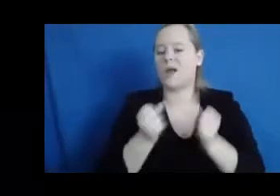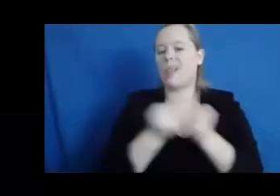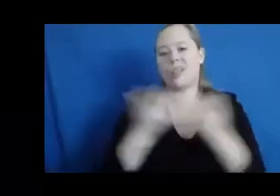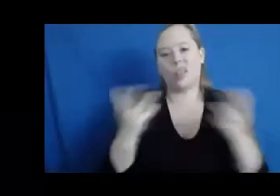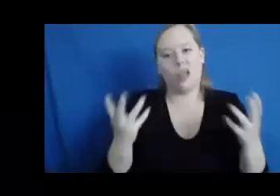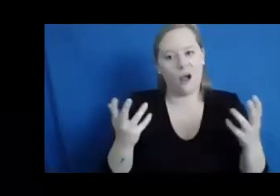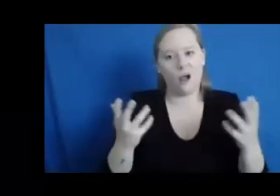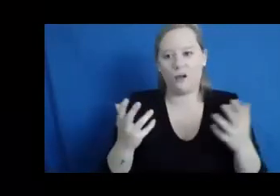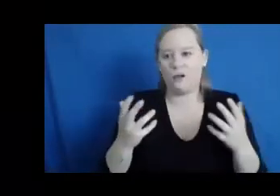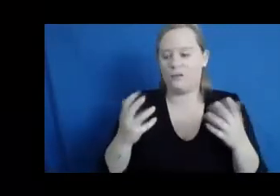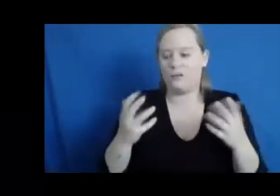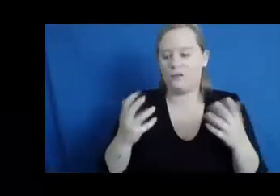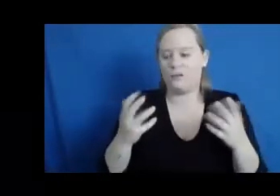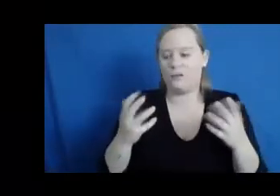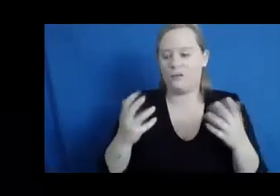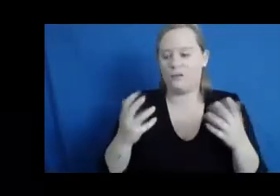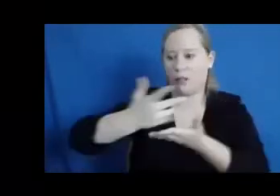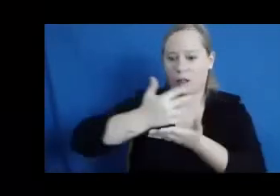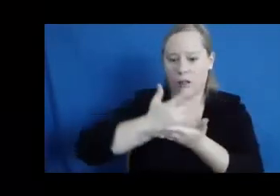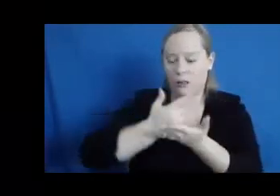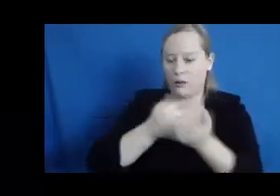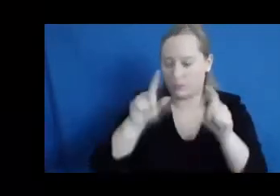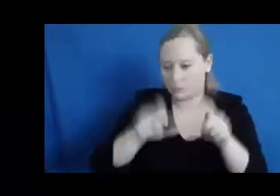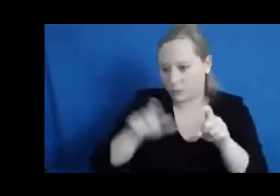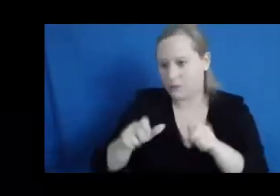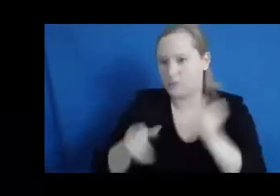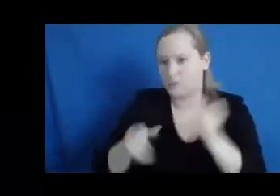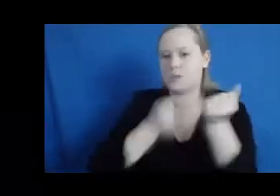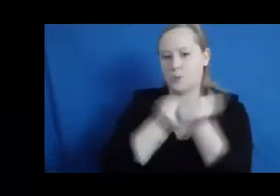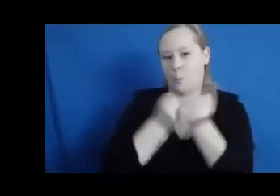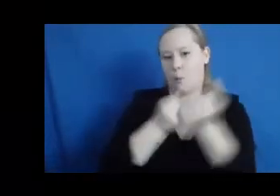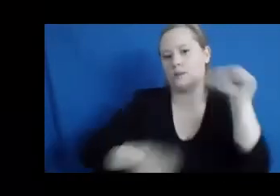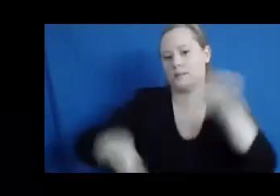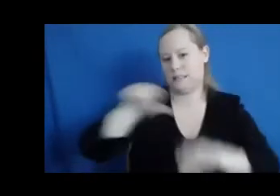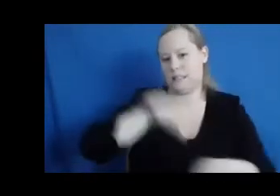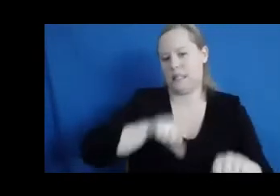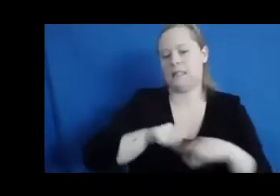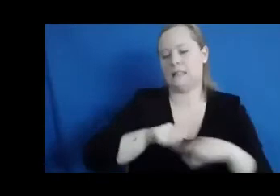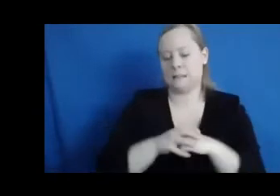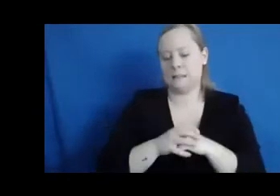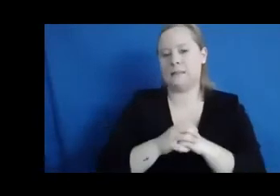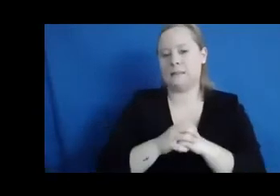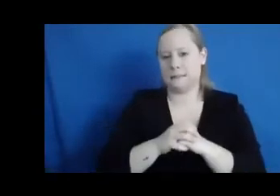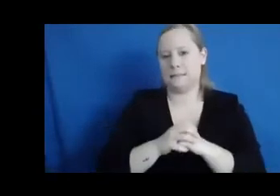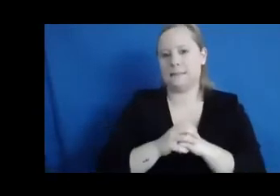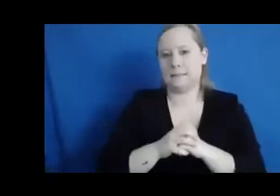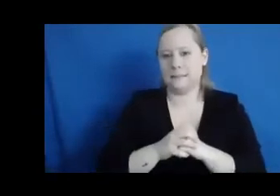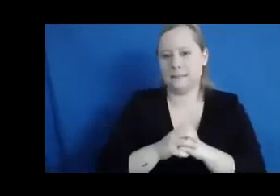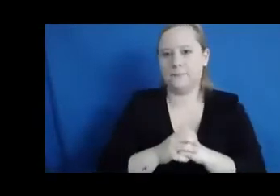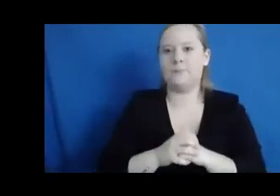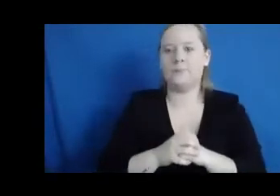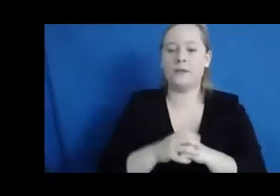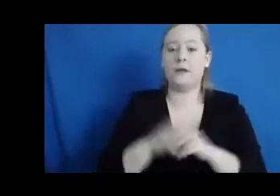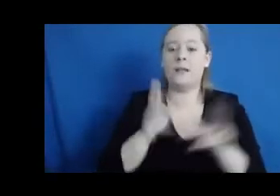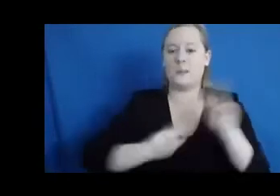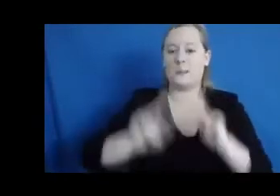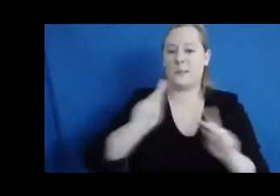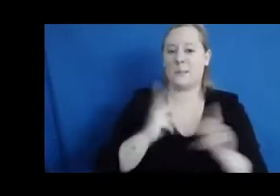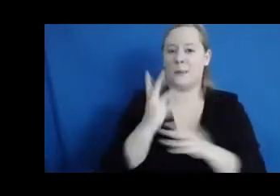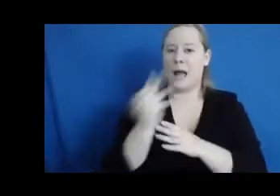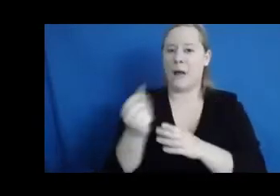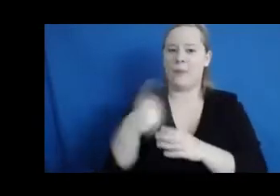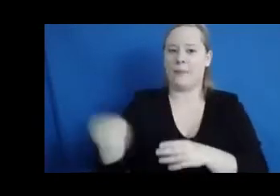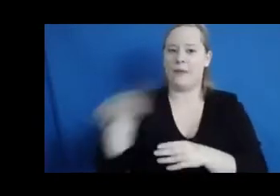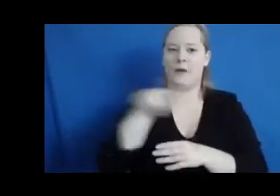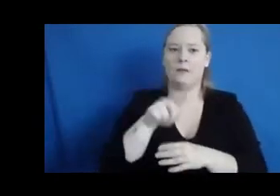data collected to support the science in this region. The folks have been out there in all sorts of